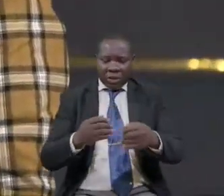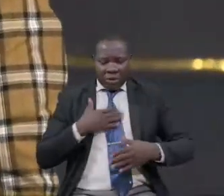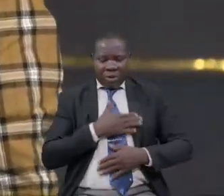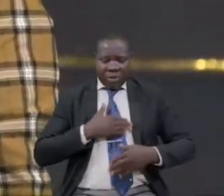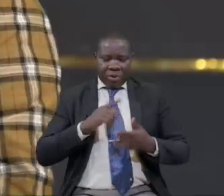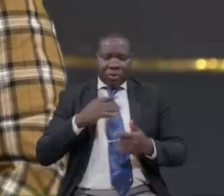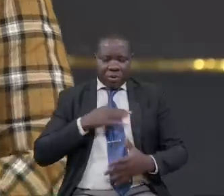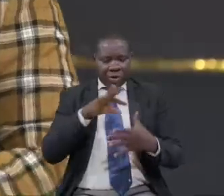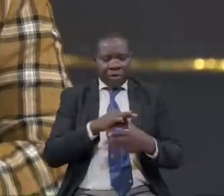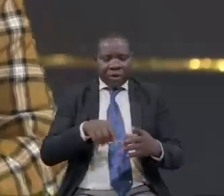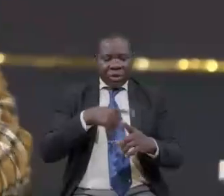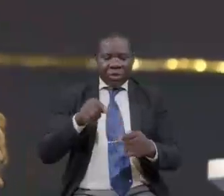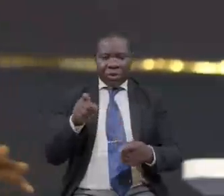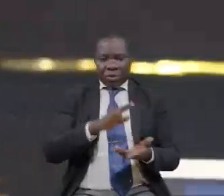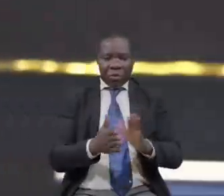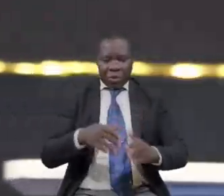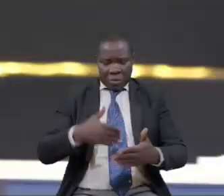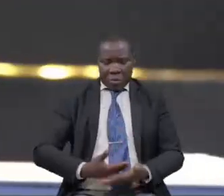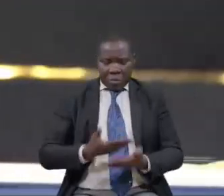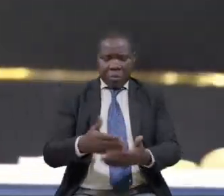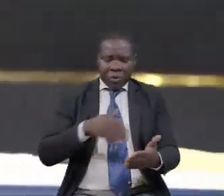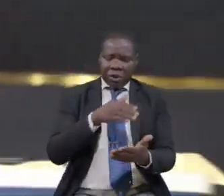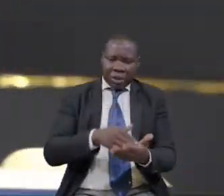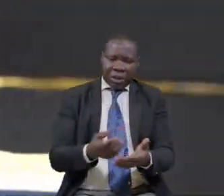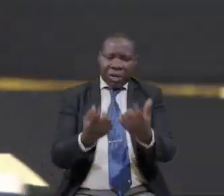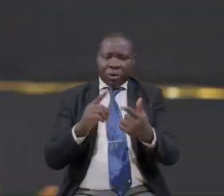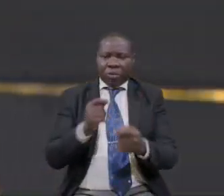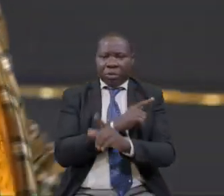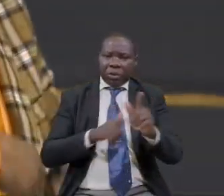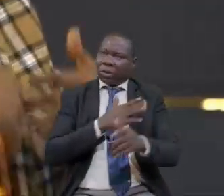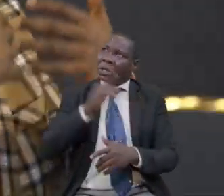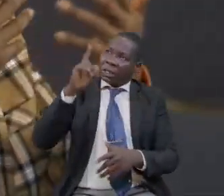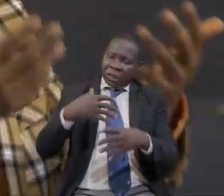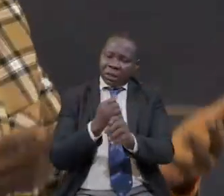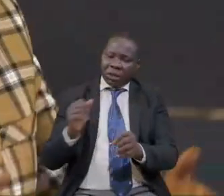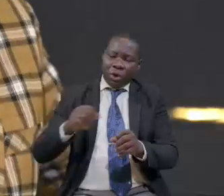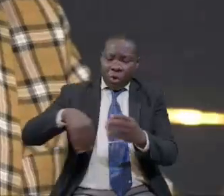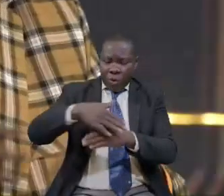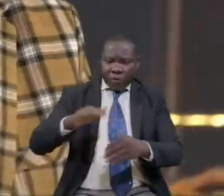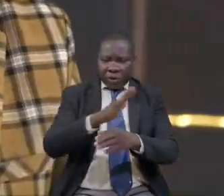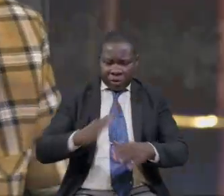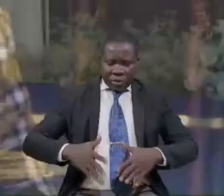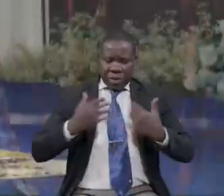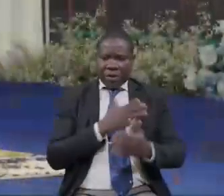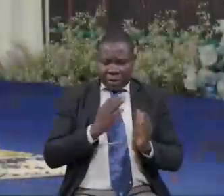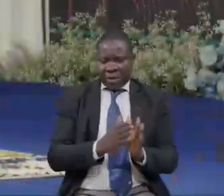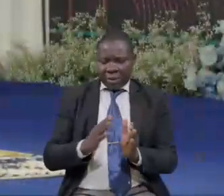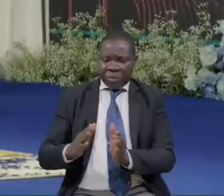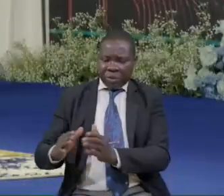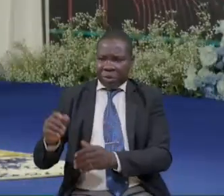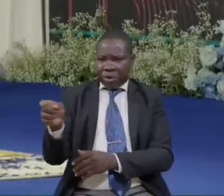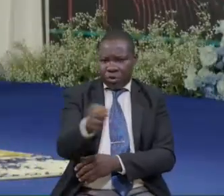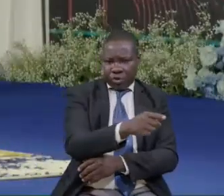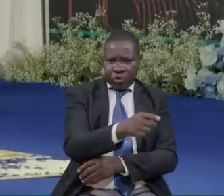when you come to the Lord and he takes your life over and is preparing you to